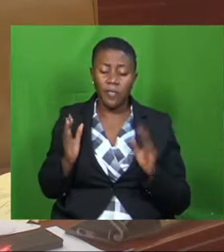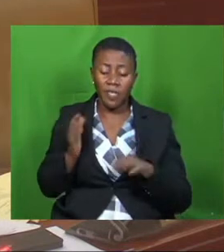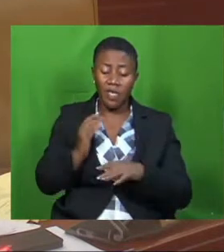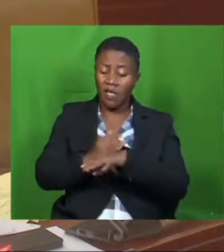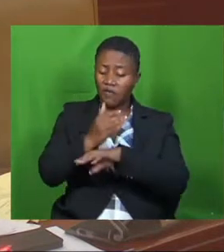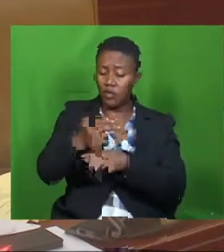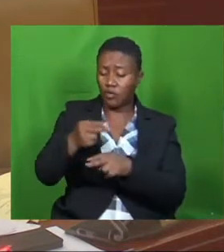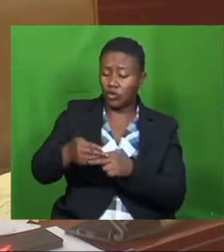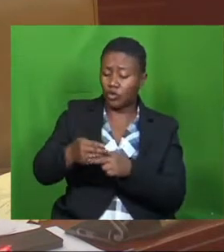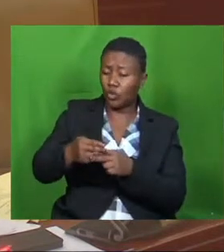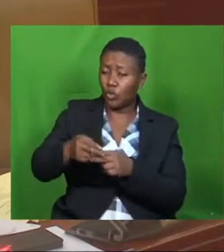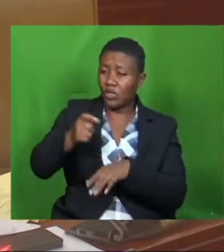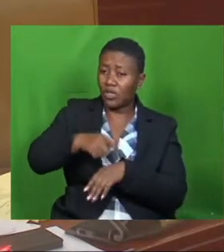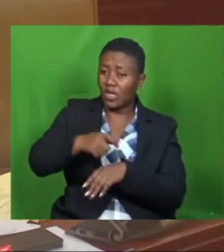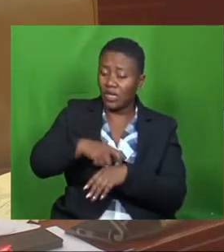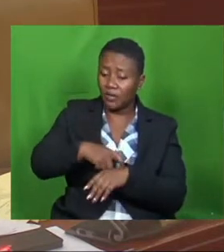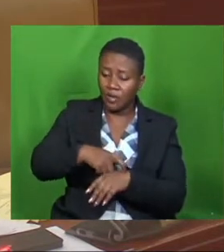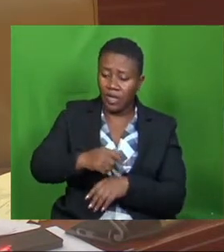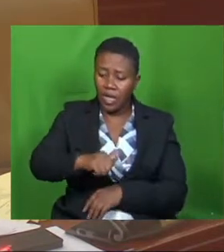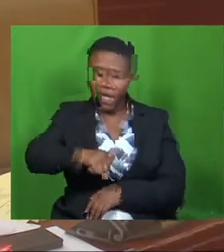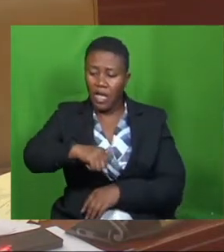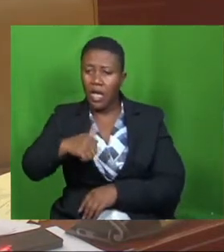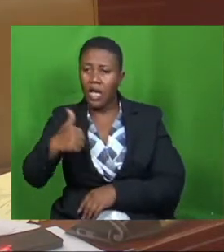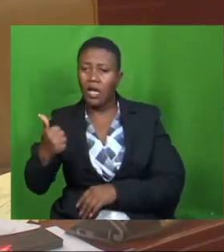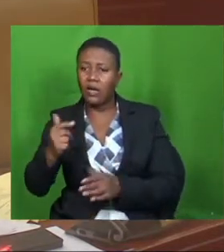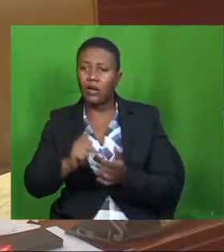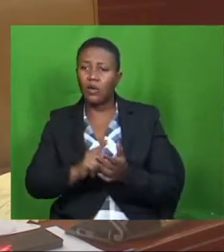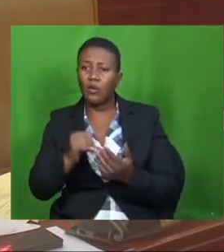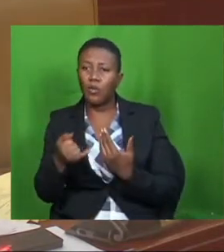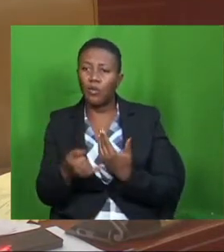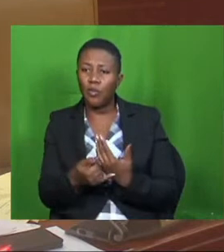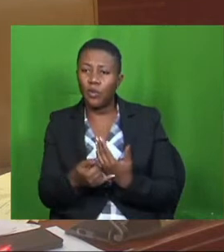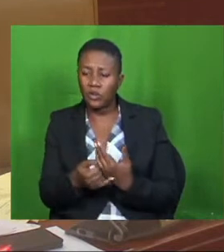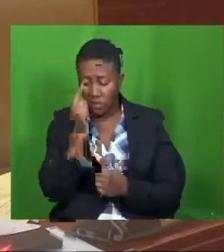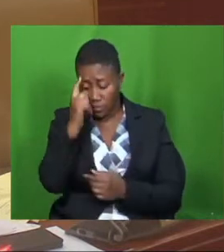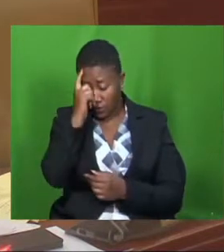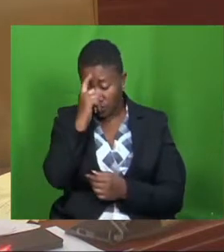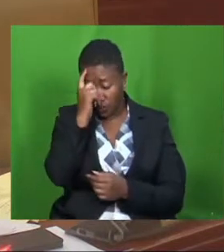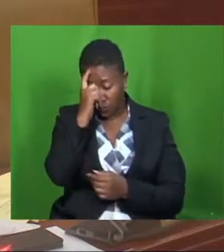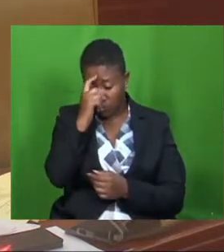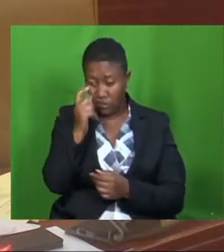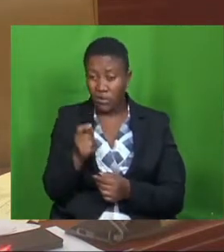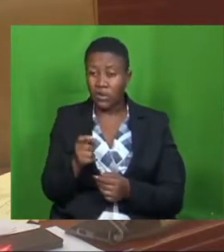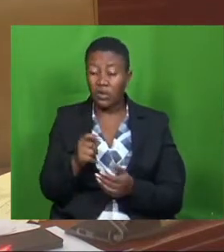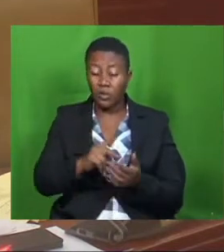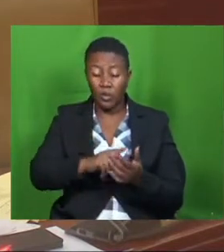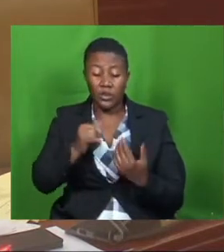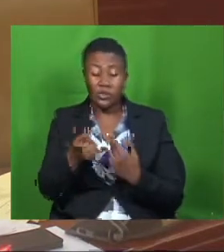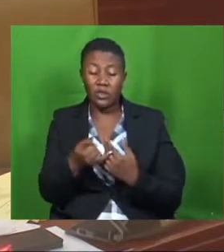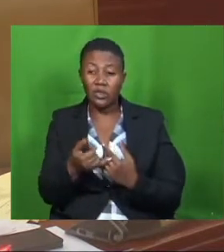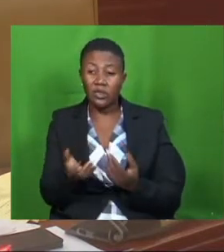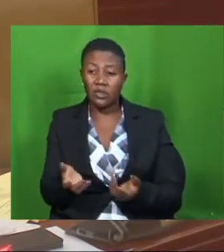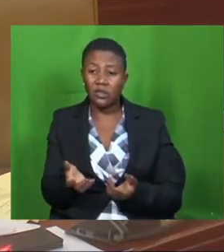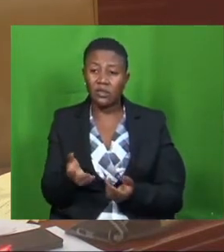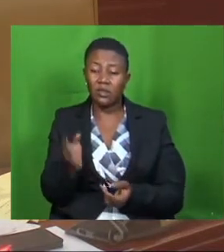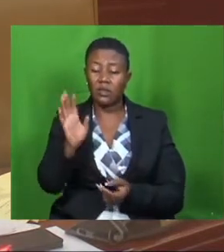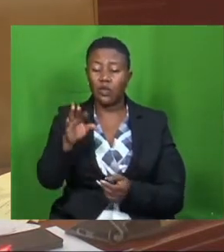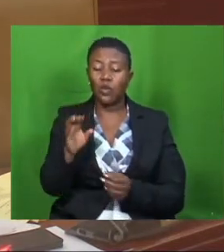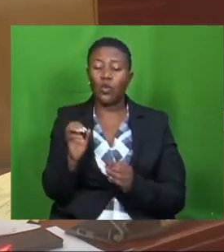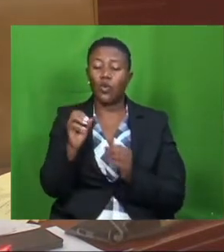refer those who have been cited in this particular report to the appropriate institutions to deal with them. If not, the work